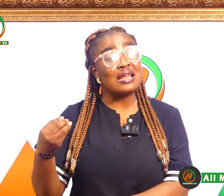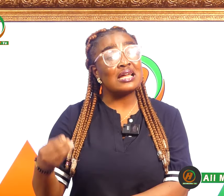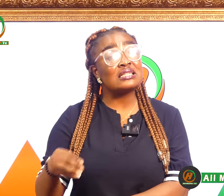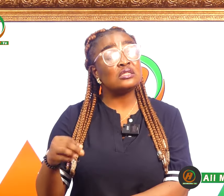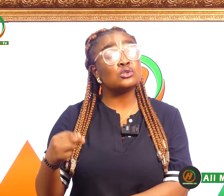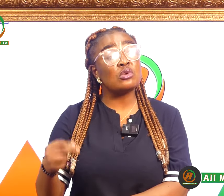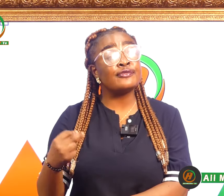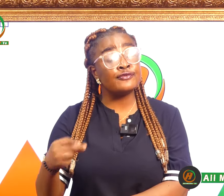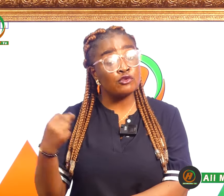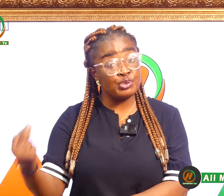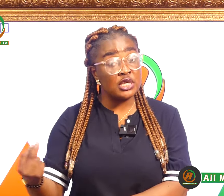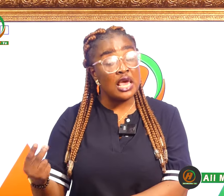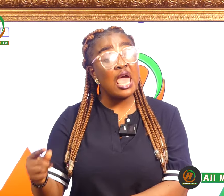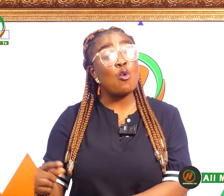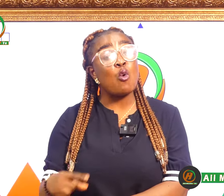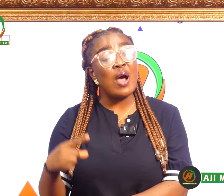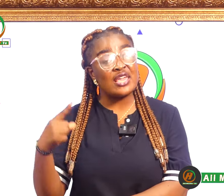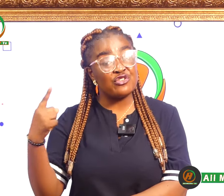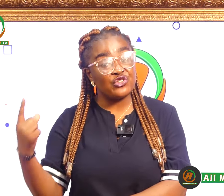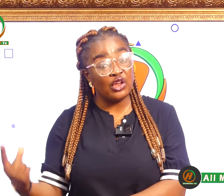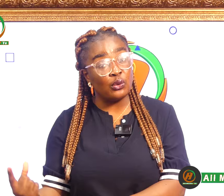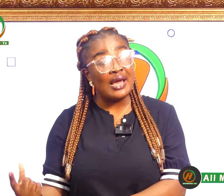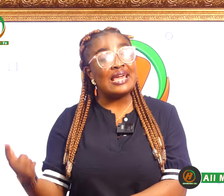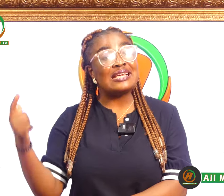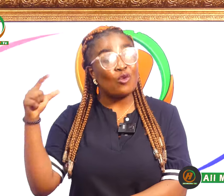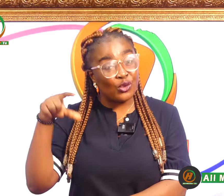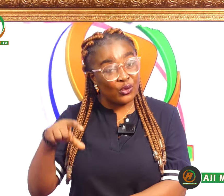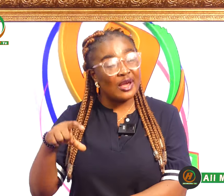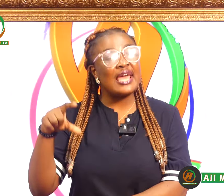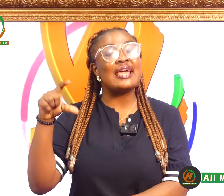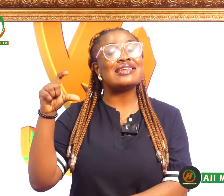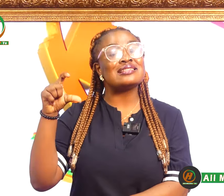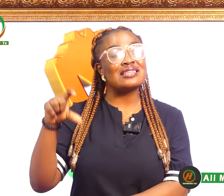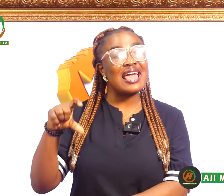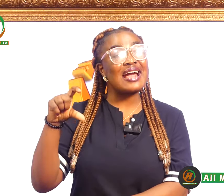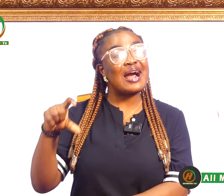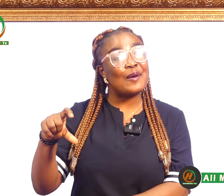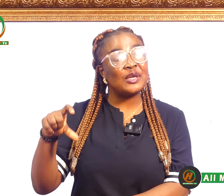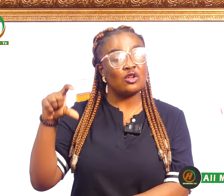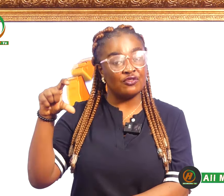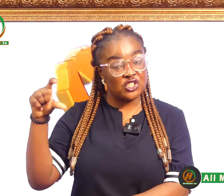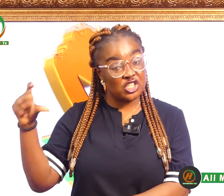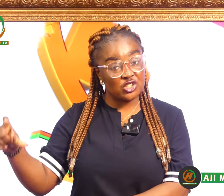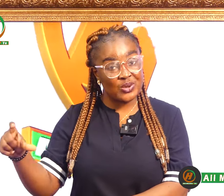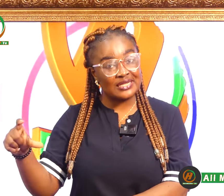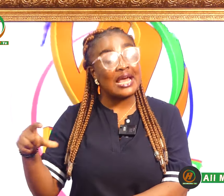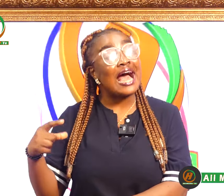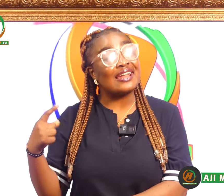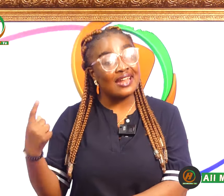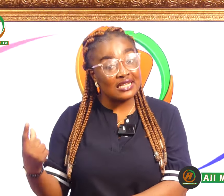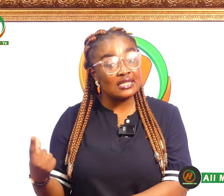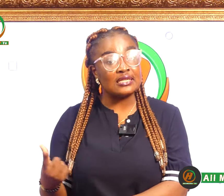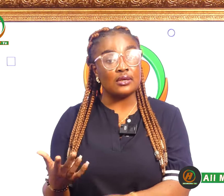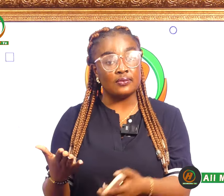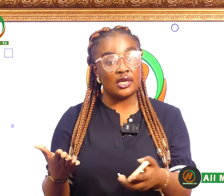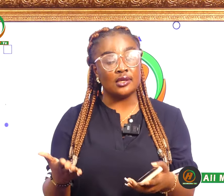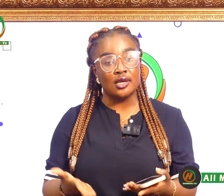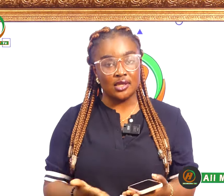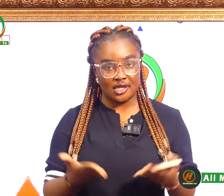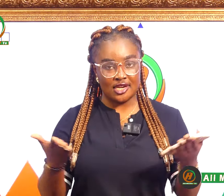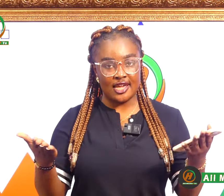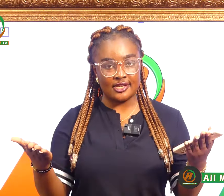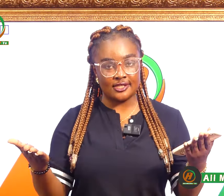no anasa agyenkwa foforo bi e wo hwa ye hwehwe no Ono and I had the second coming of Jesus Christ and that's the day